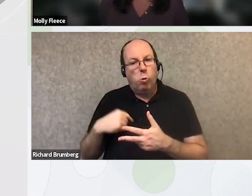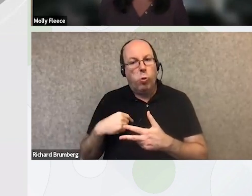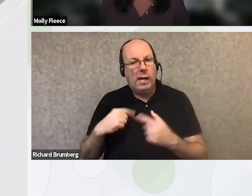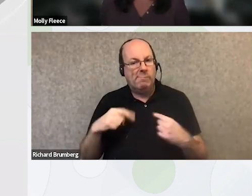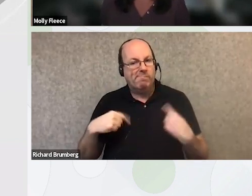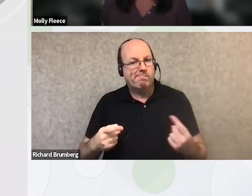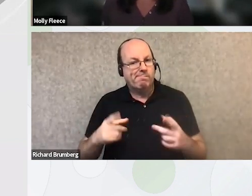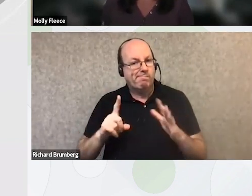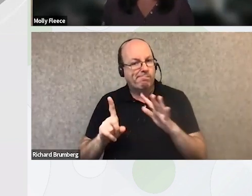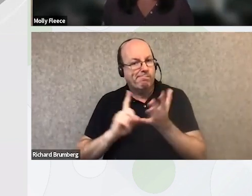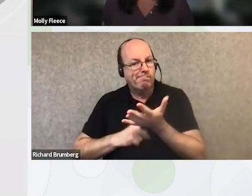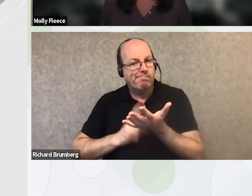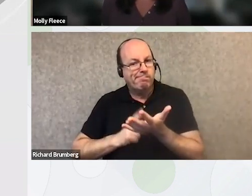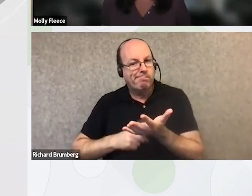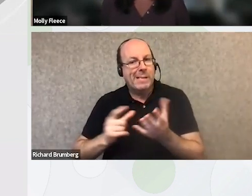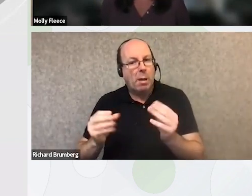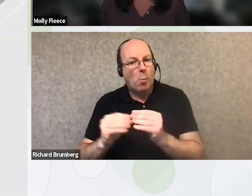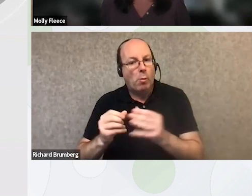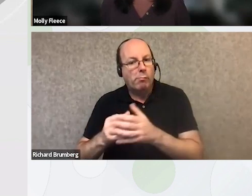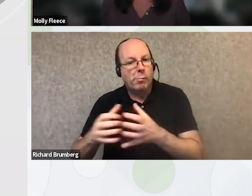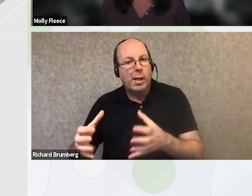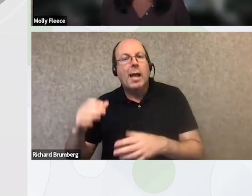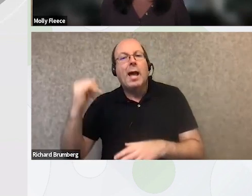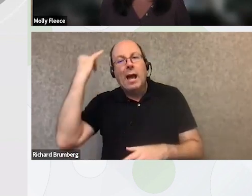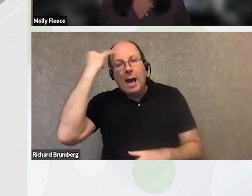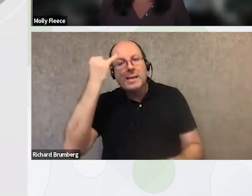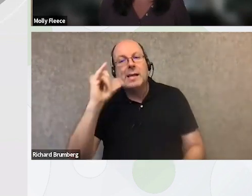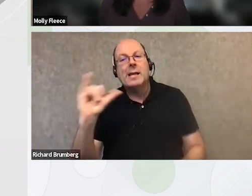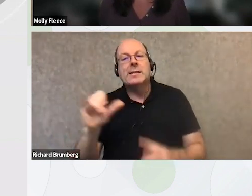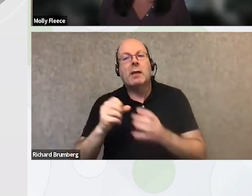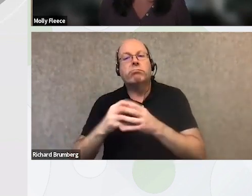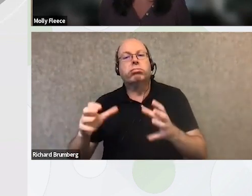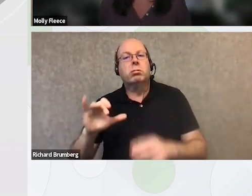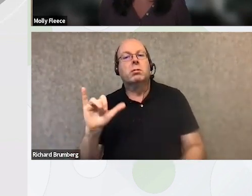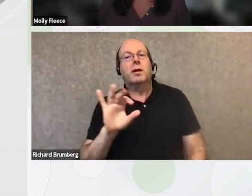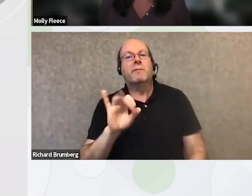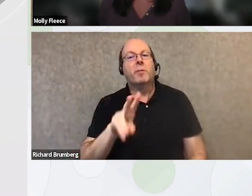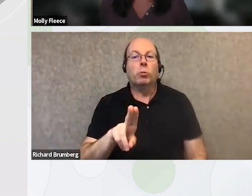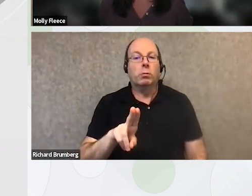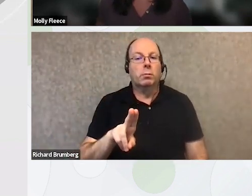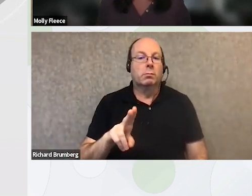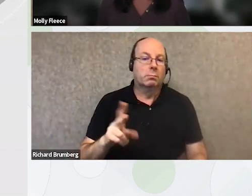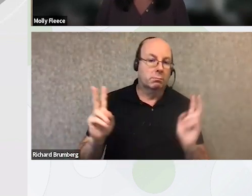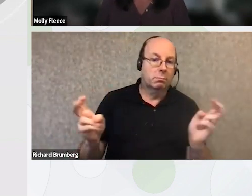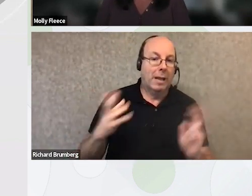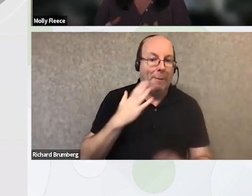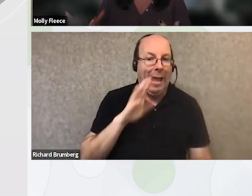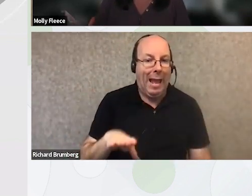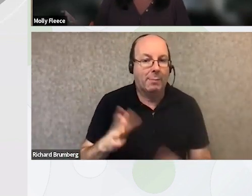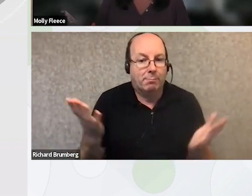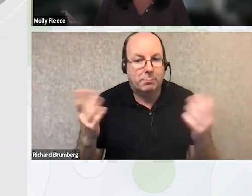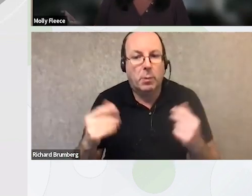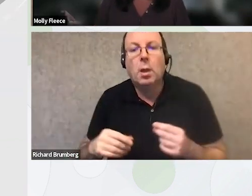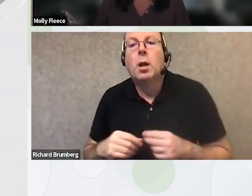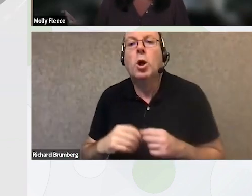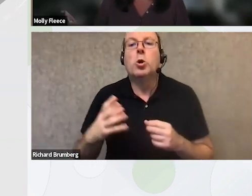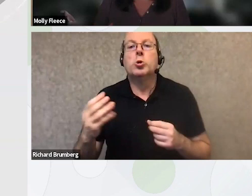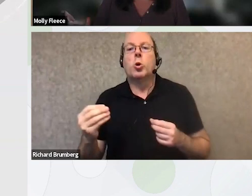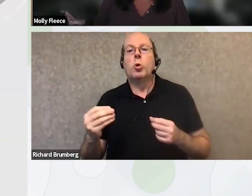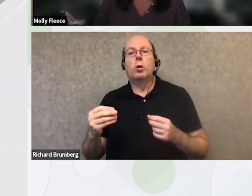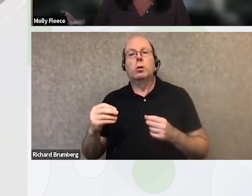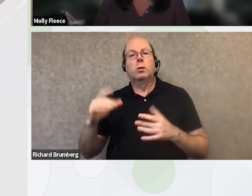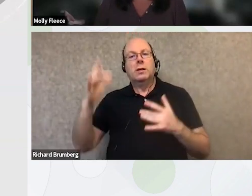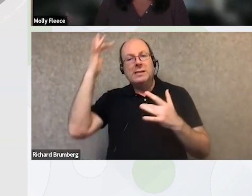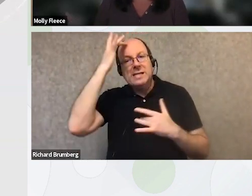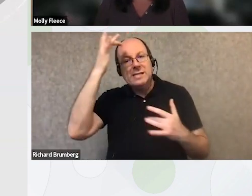a similar burden to influenza, so just generally bad. So it's important for all of us to understand the burden of disease,